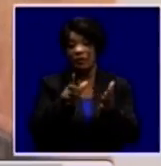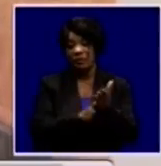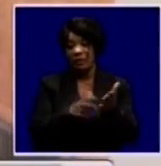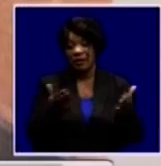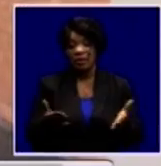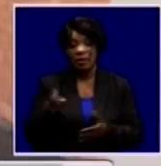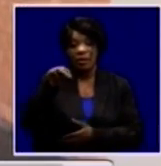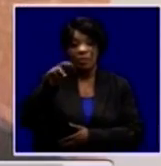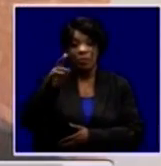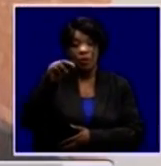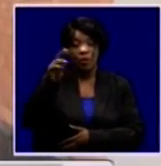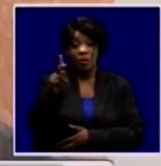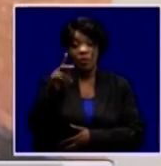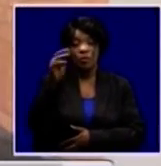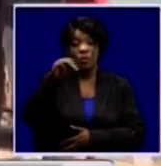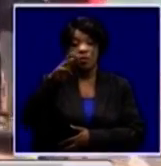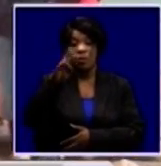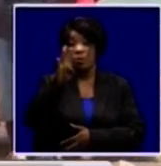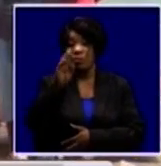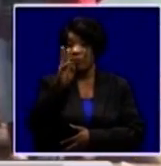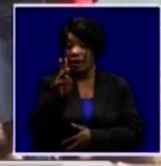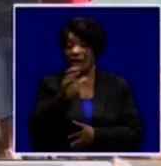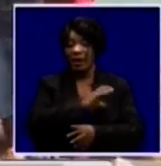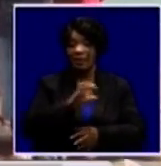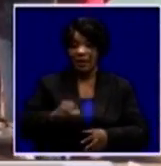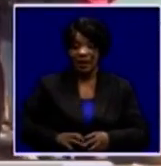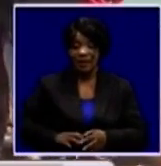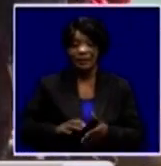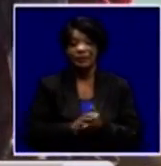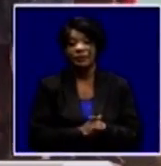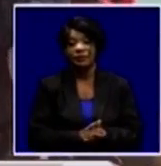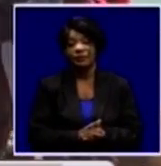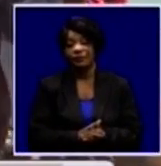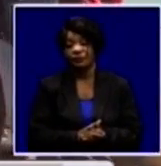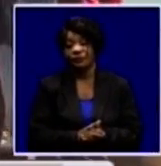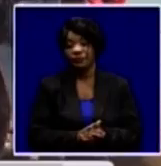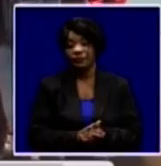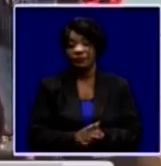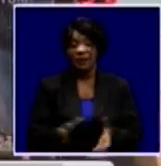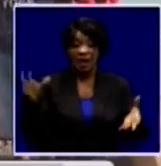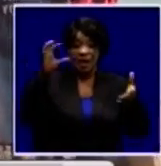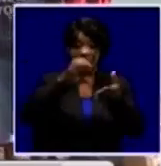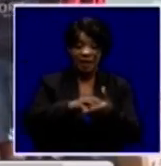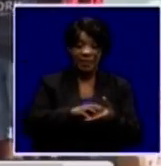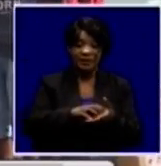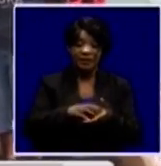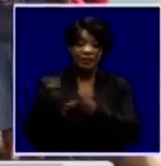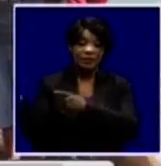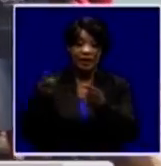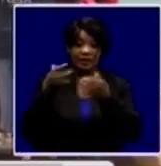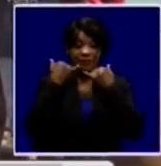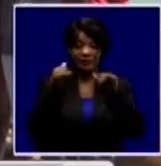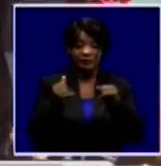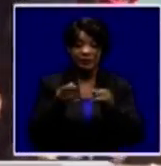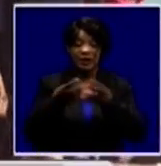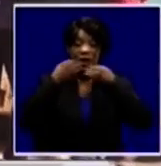and Company, Nirongo and Company, and Leonard Lane and Partners. When the matter came up for mention and explanation of the